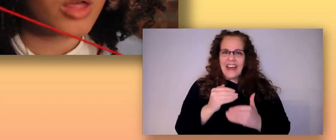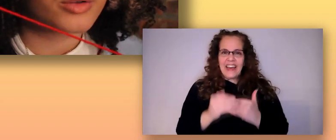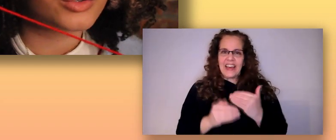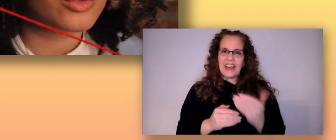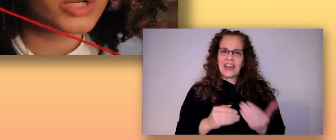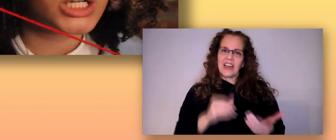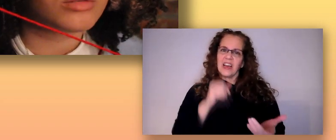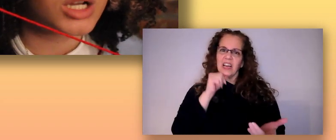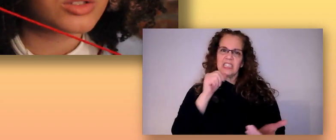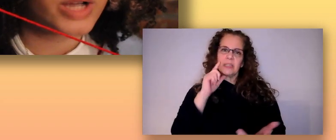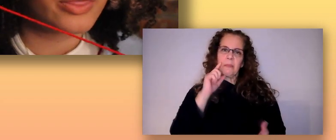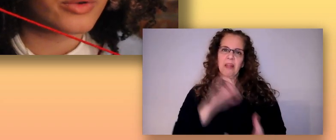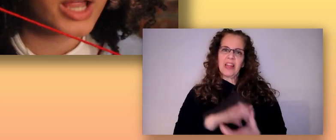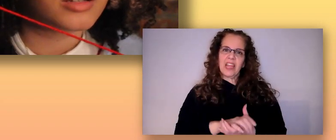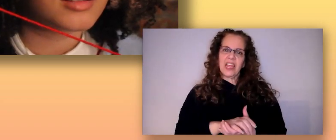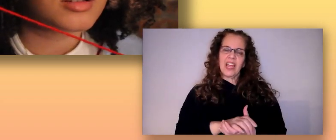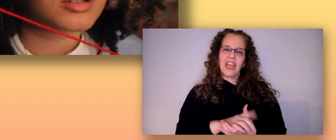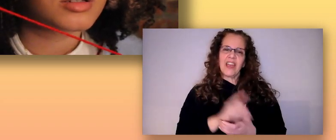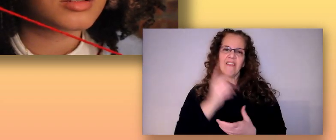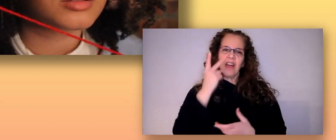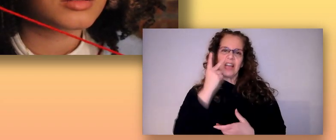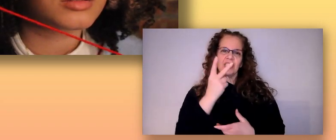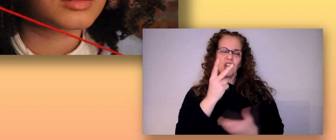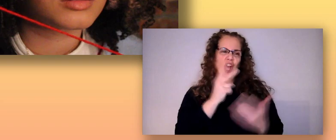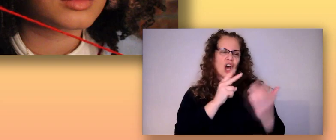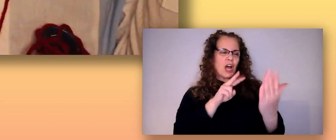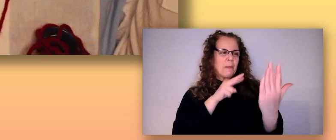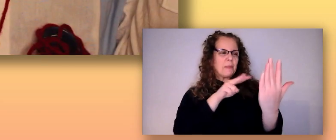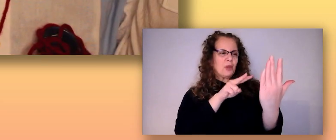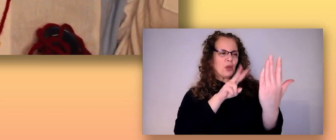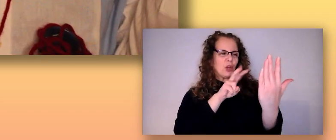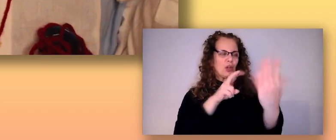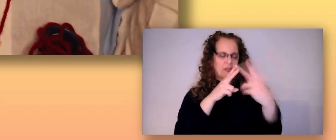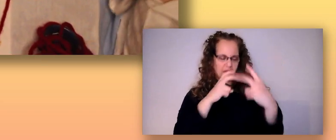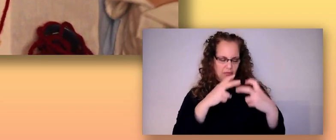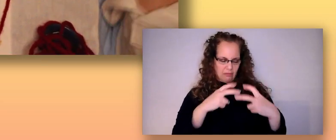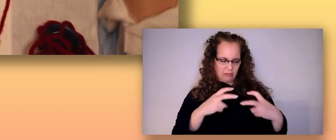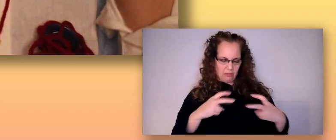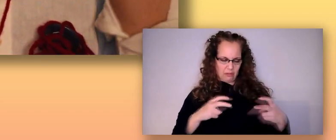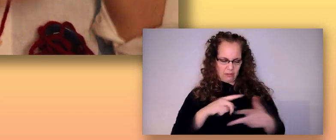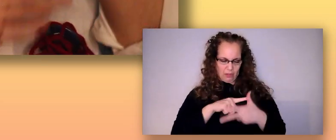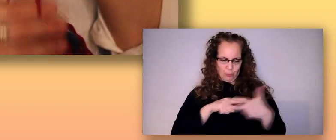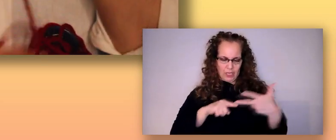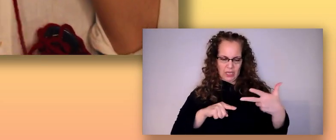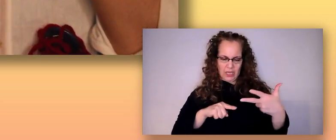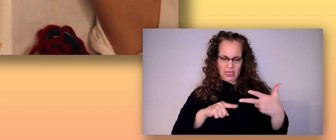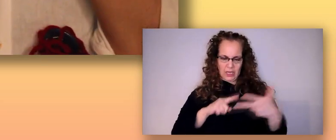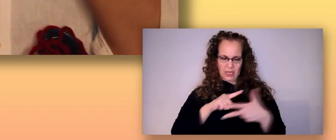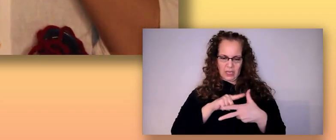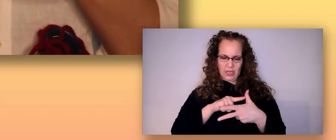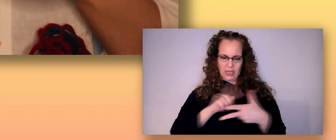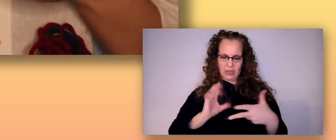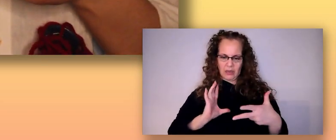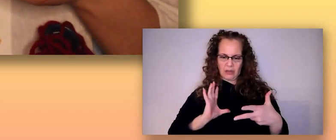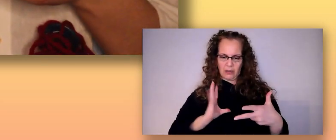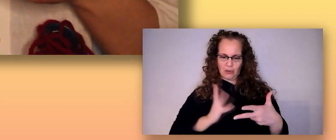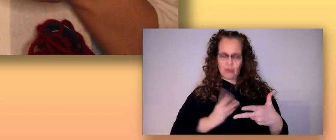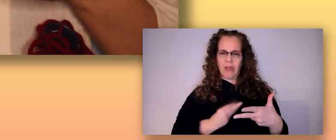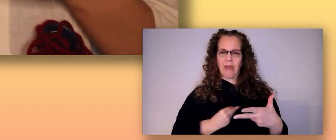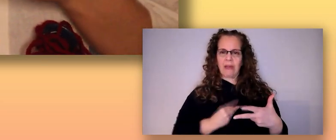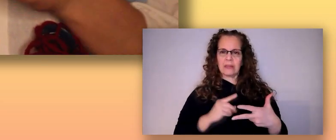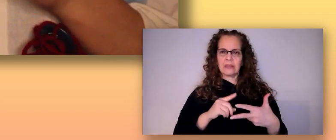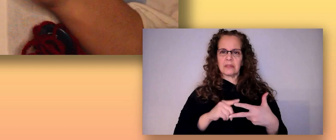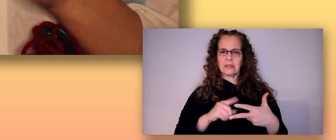mirror and saw those 3 rust red threads. Trans. attention deficit